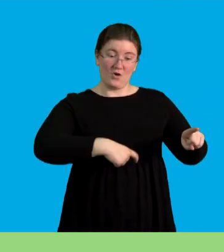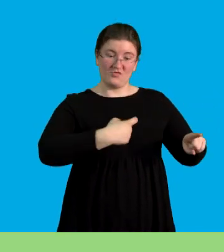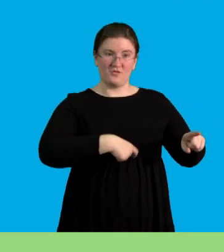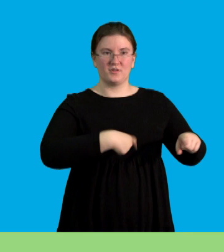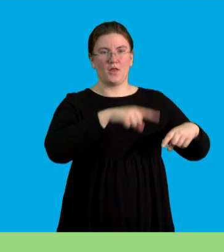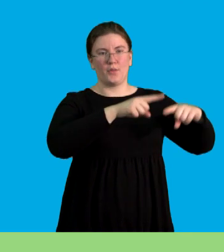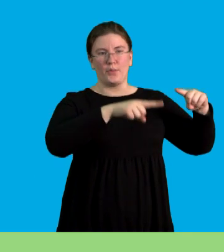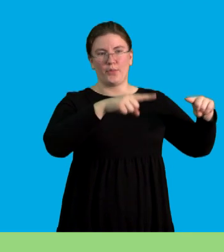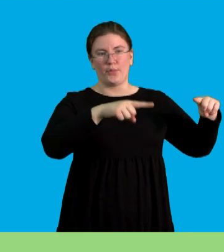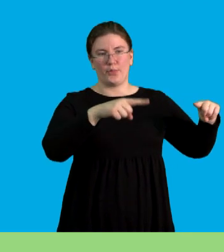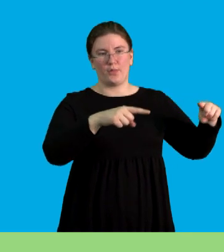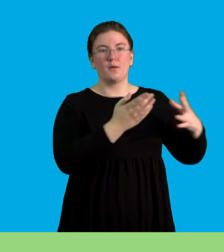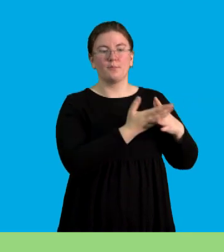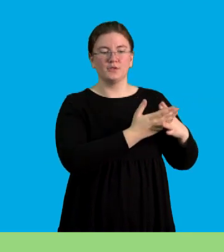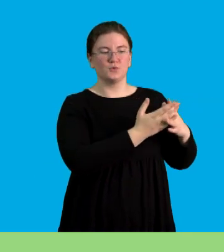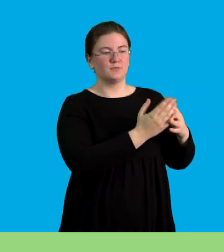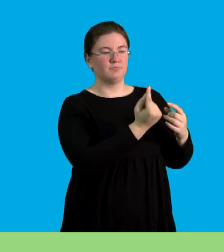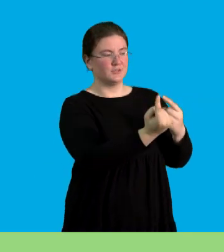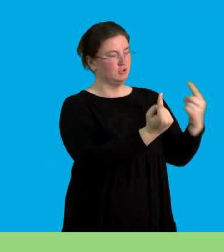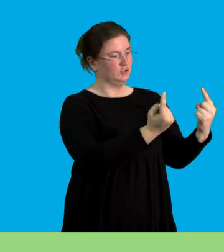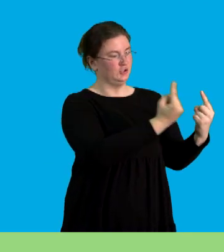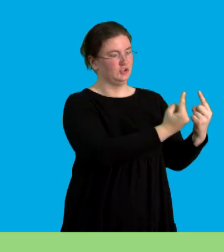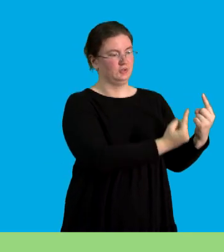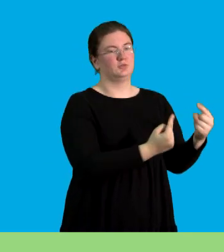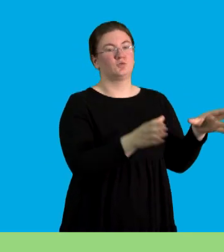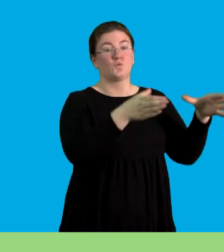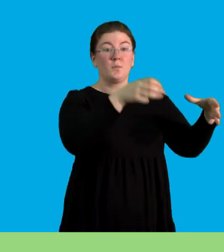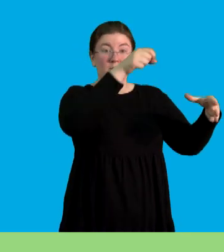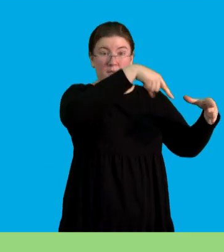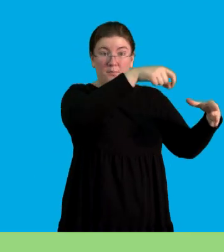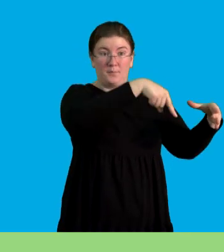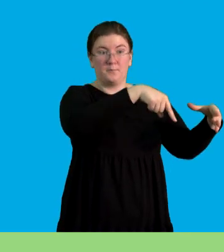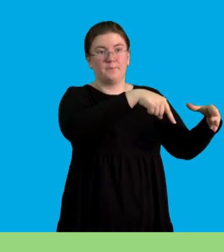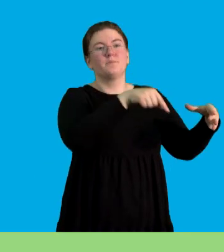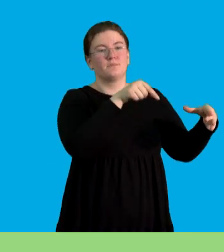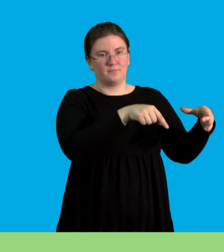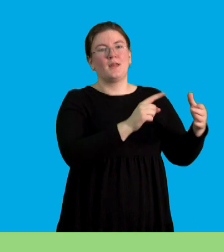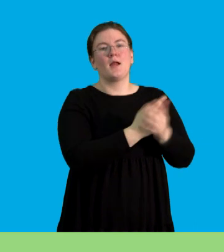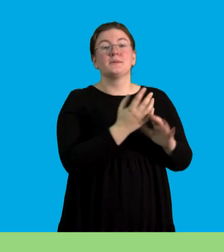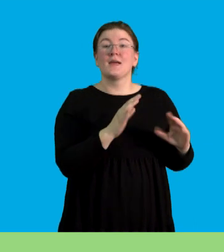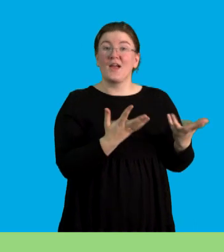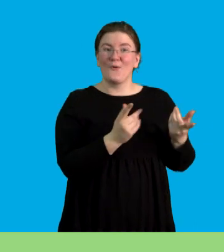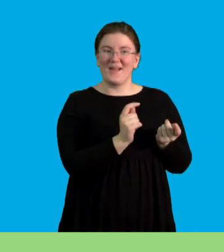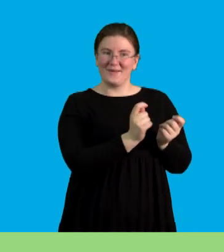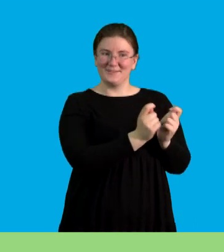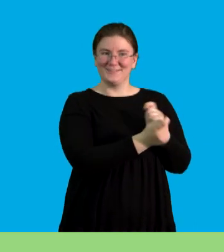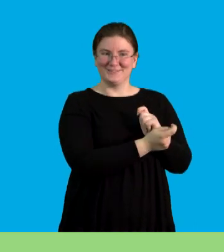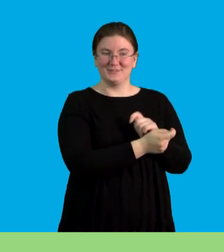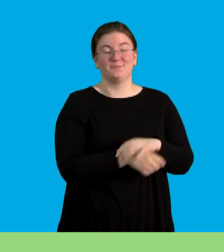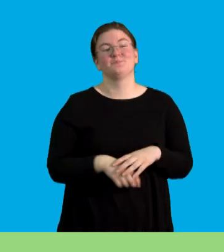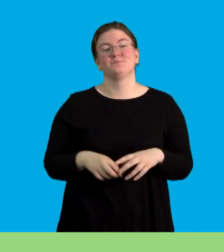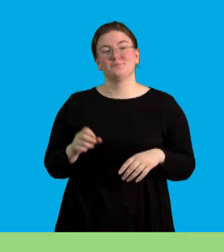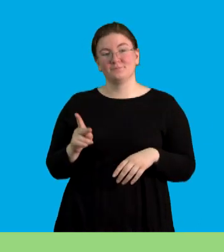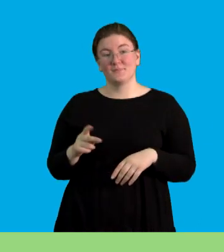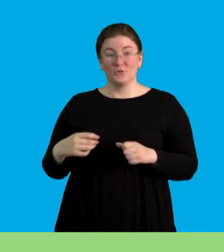characteristics between each individual. This is a result of adaptation.